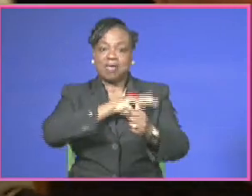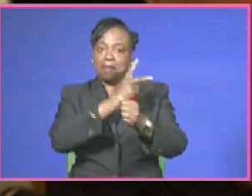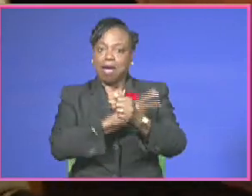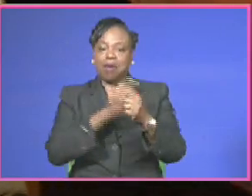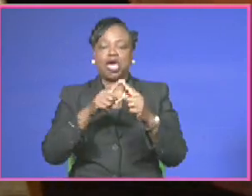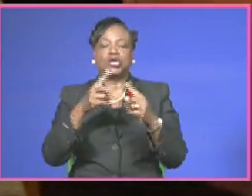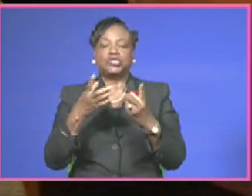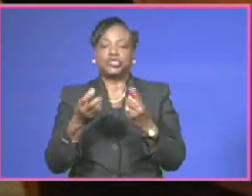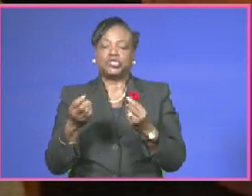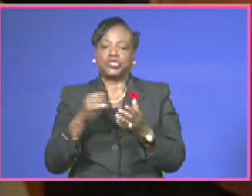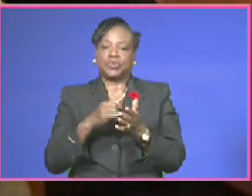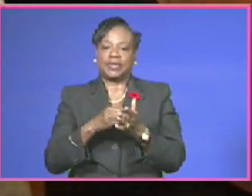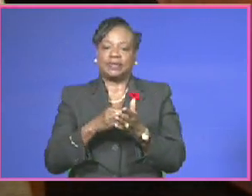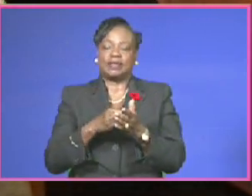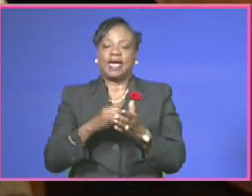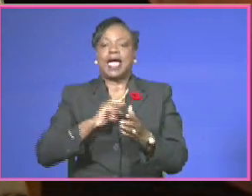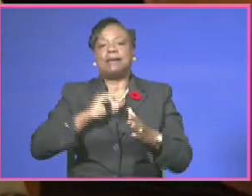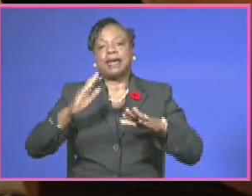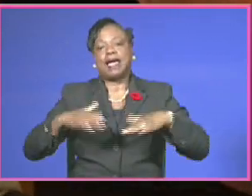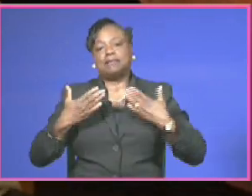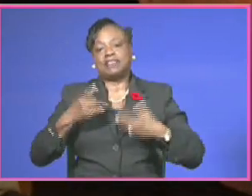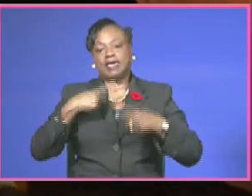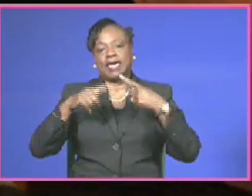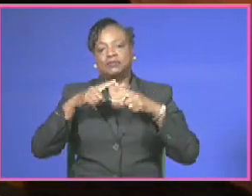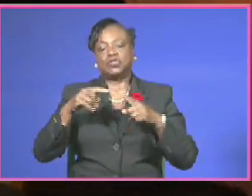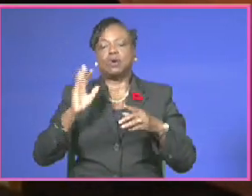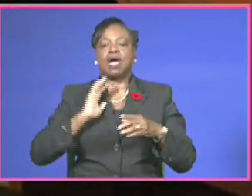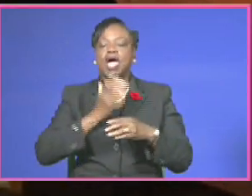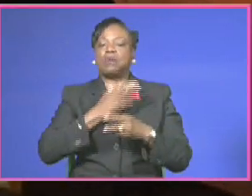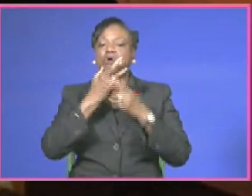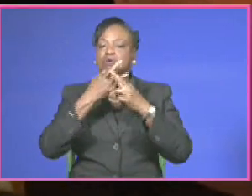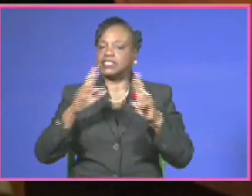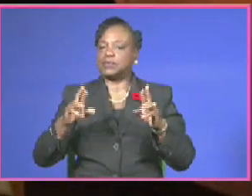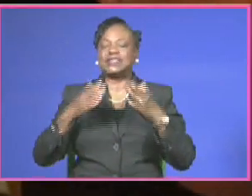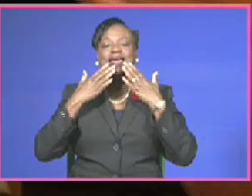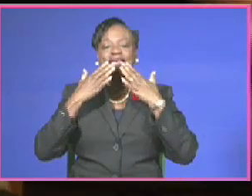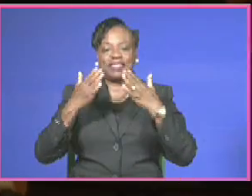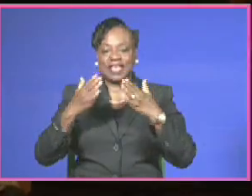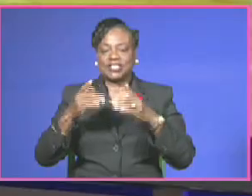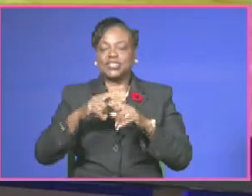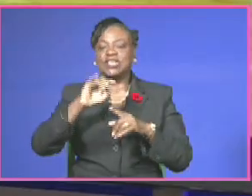somebody come to our rescue, and we would like to say thanks to JD Seafood.